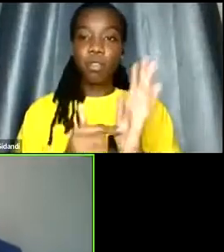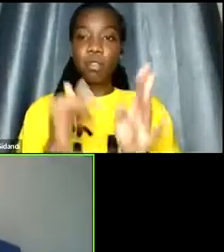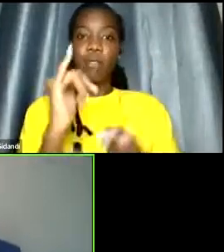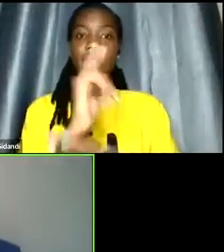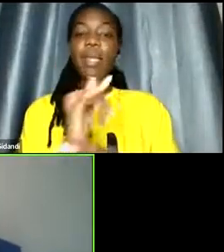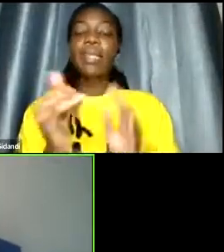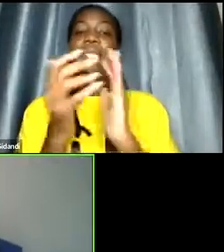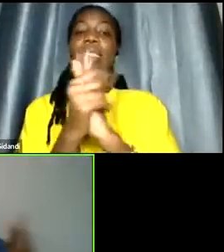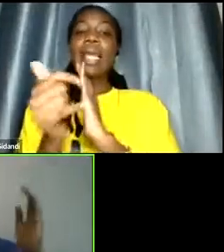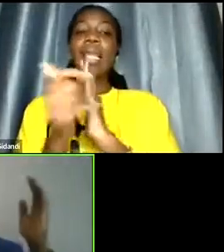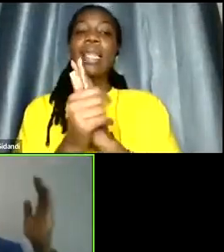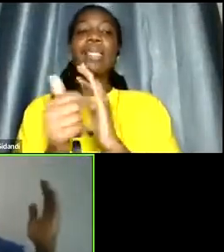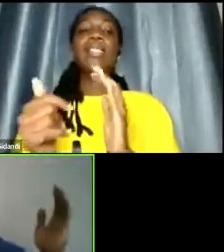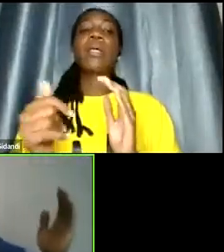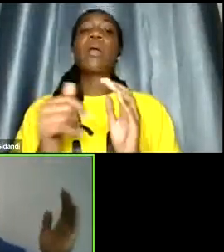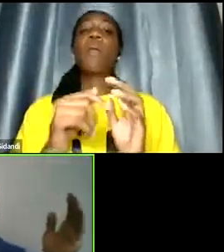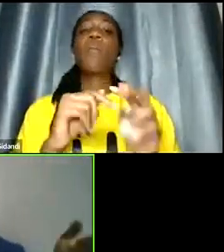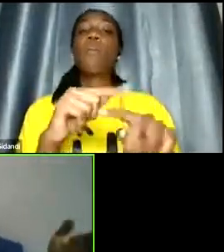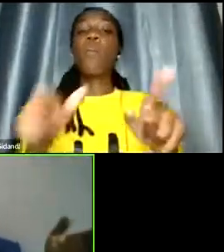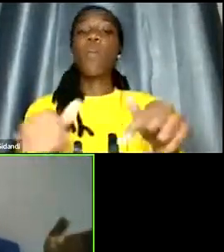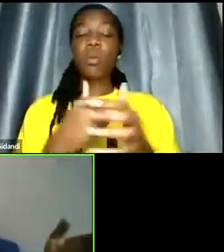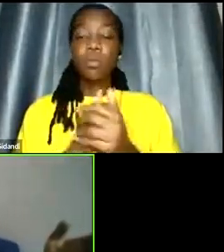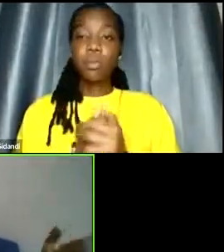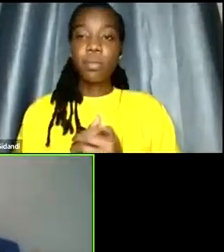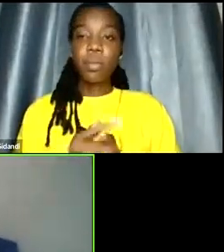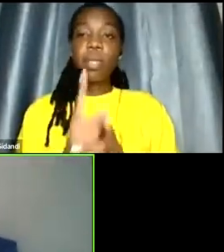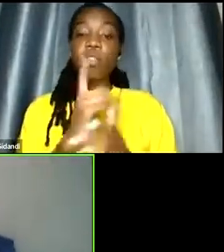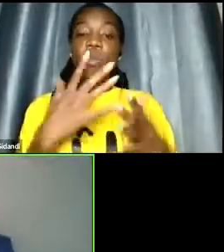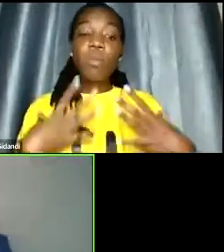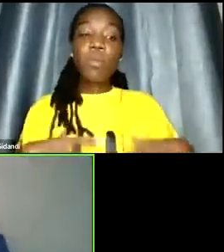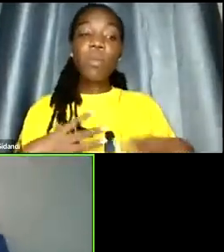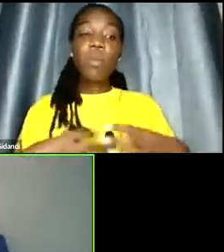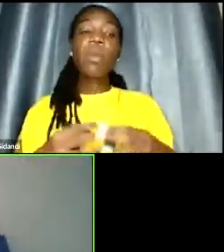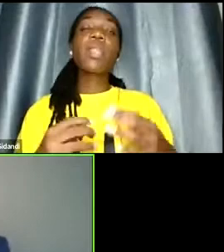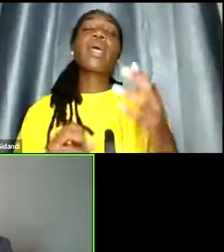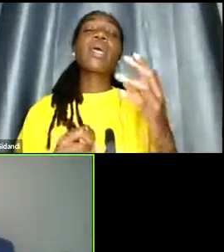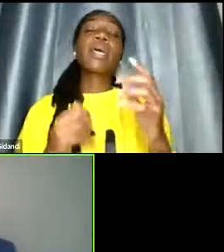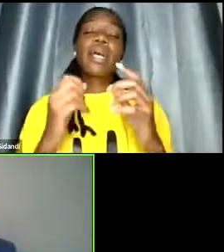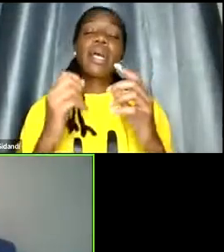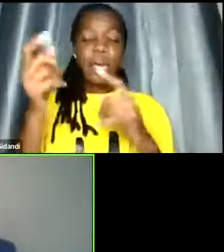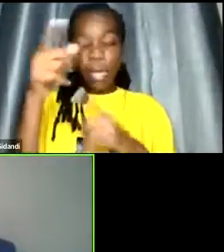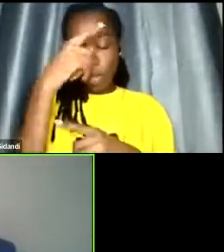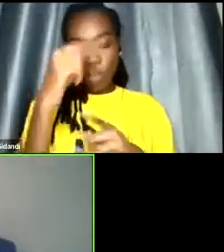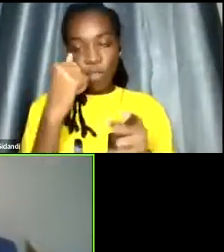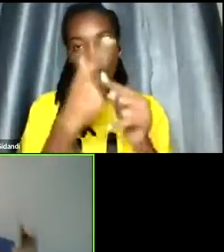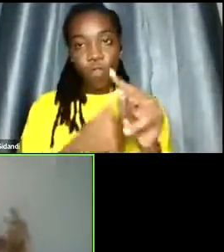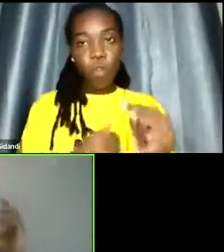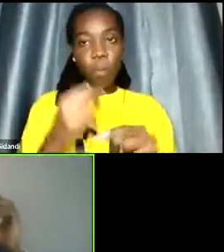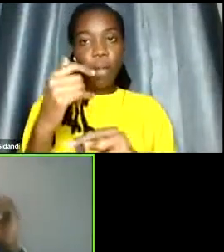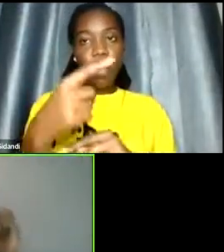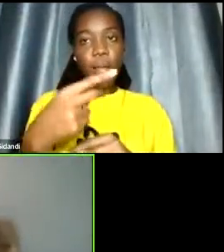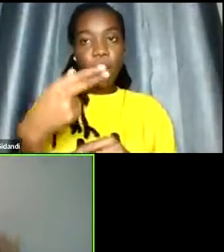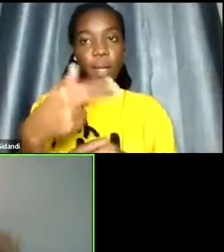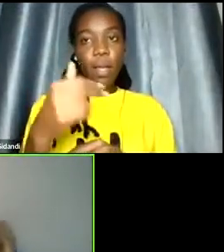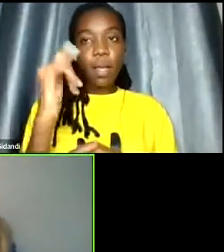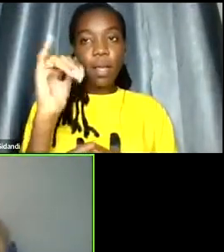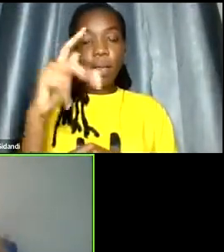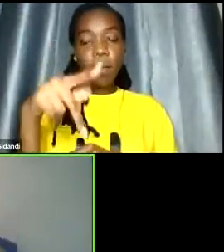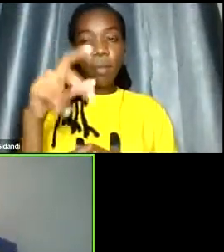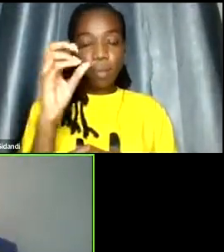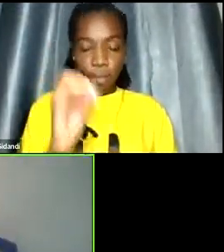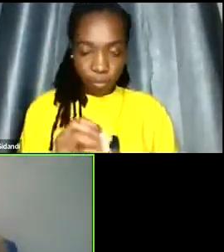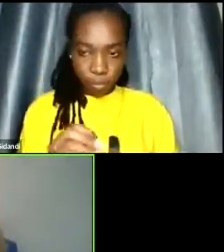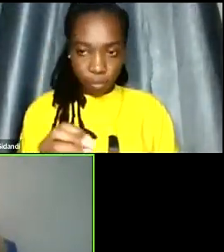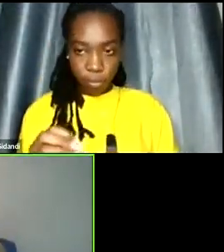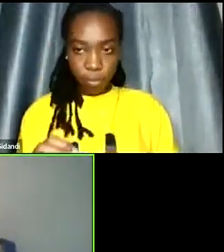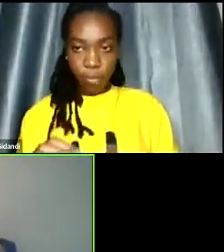pool. So people graduate from the hyper pool to the talent pool. Now, what's the talent pool? It's the pool of